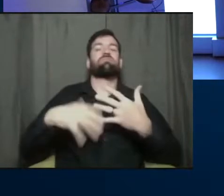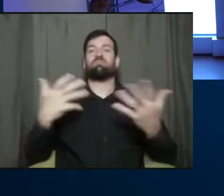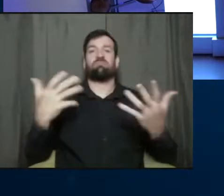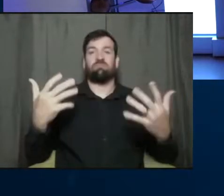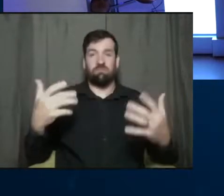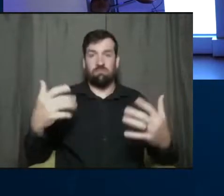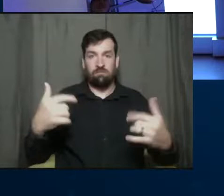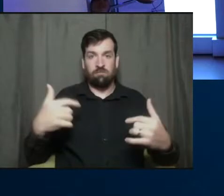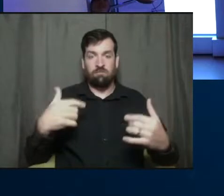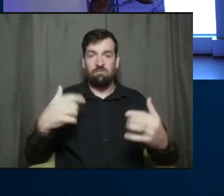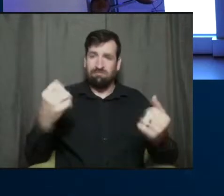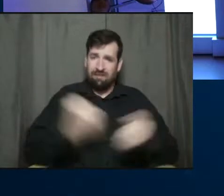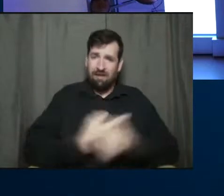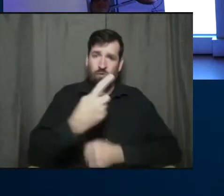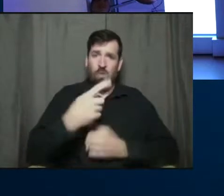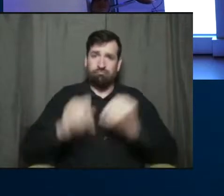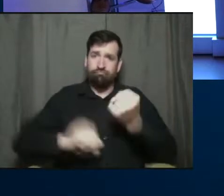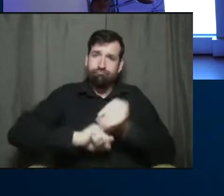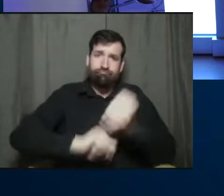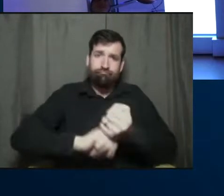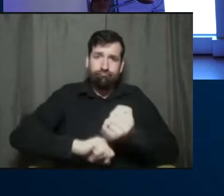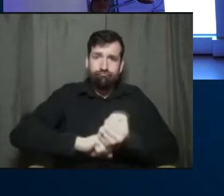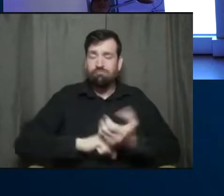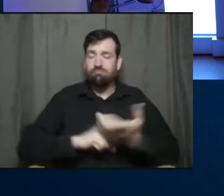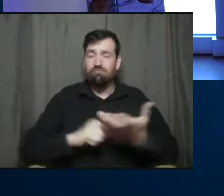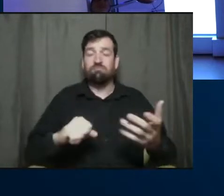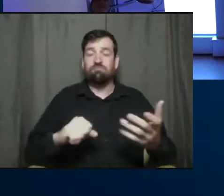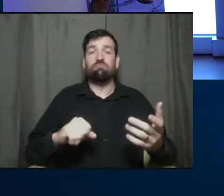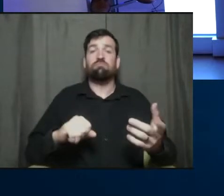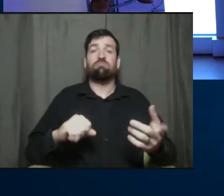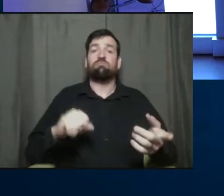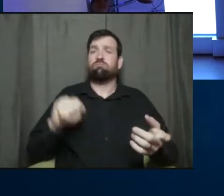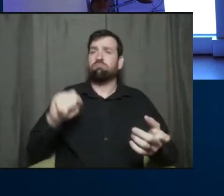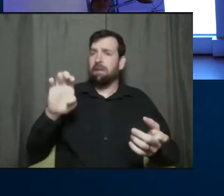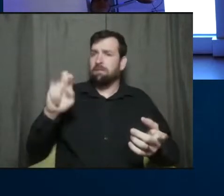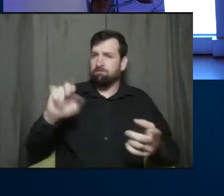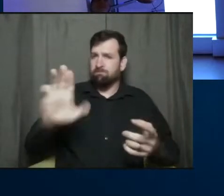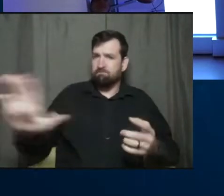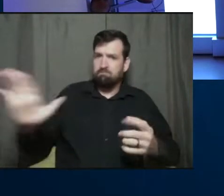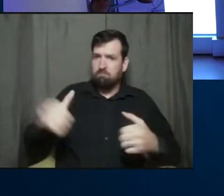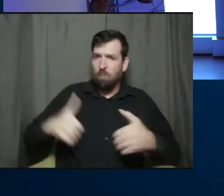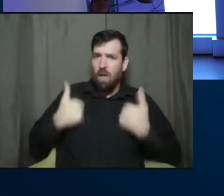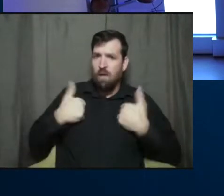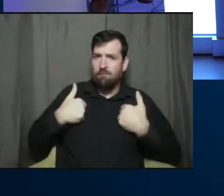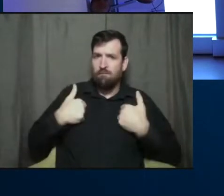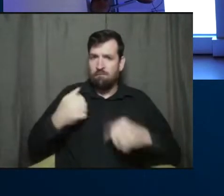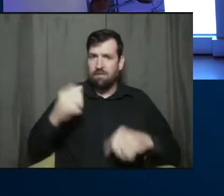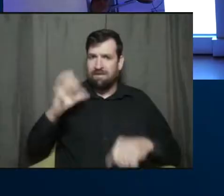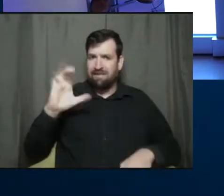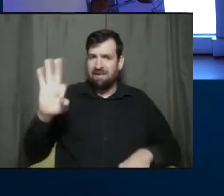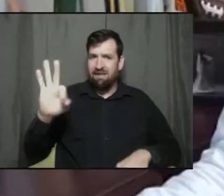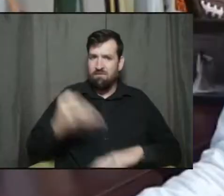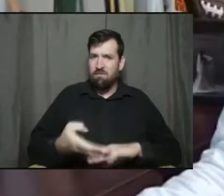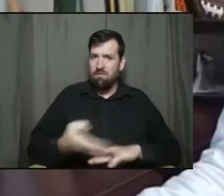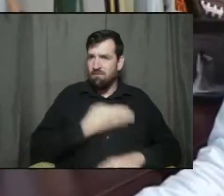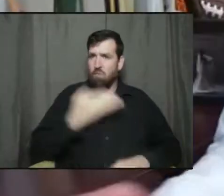everybody was rallied around. So, Ben, talk to us about your life with CF prior to Trikafta. What was that like?